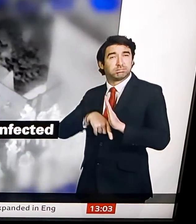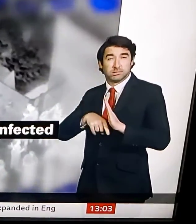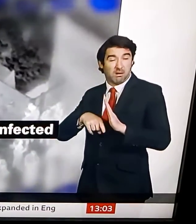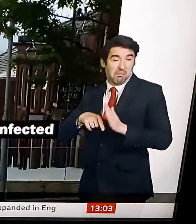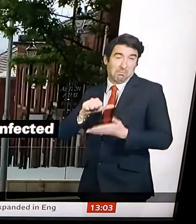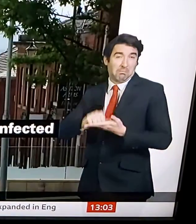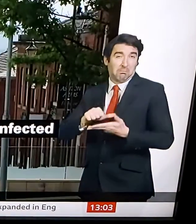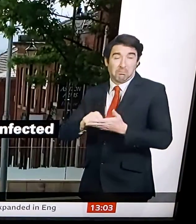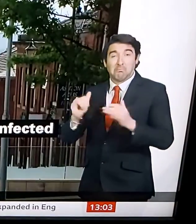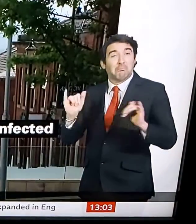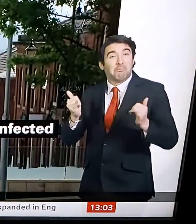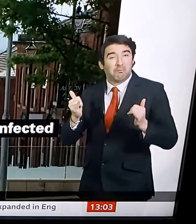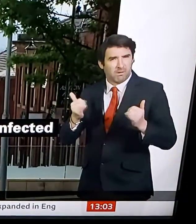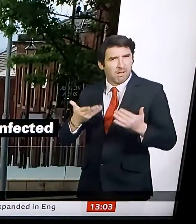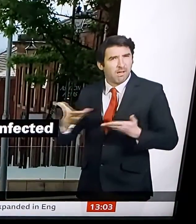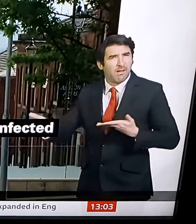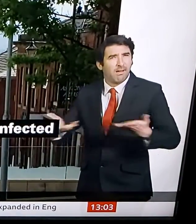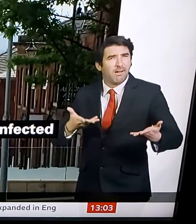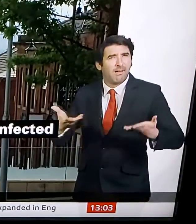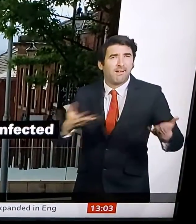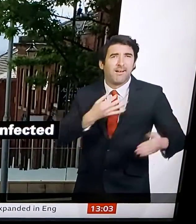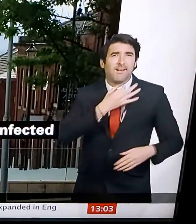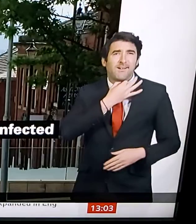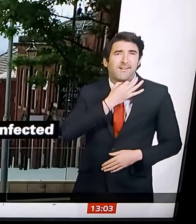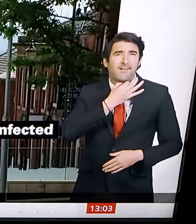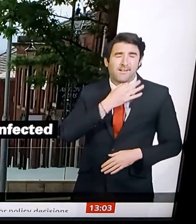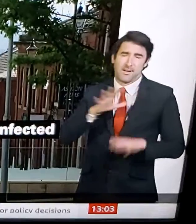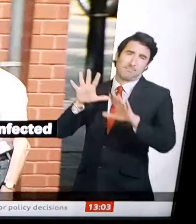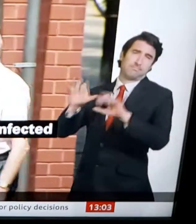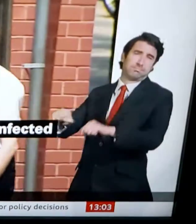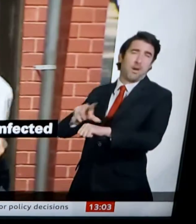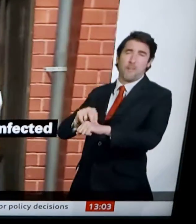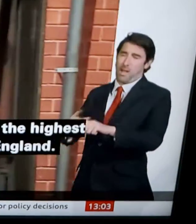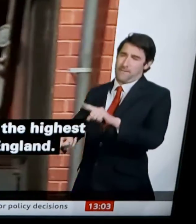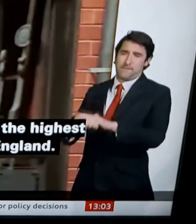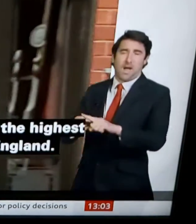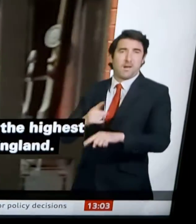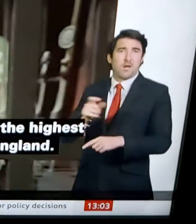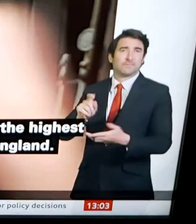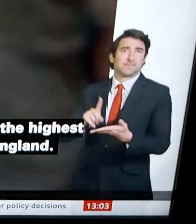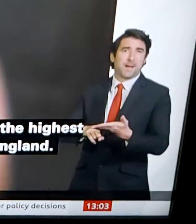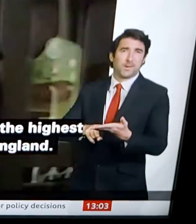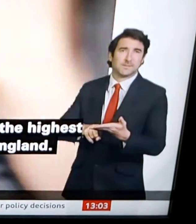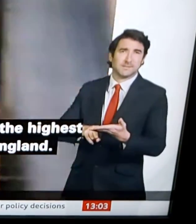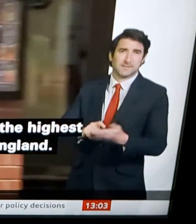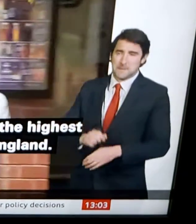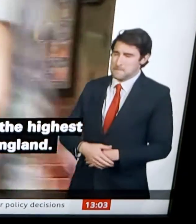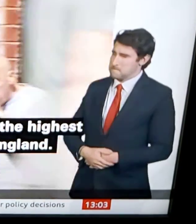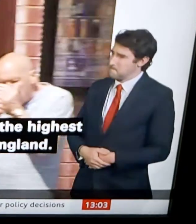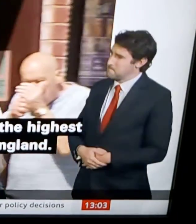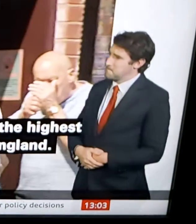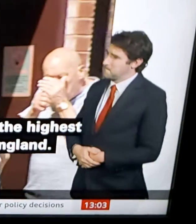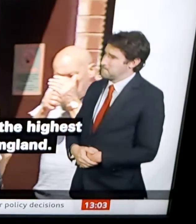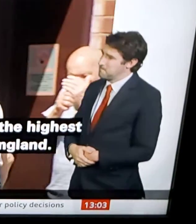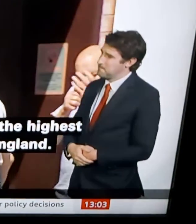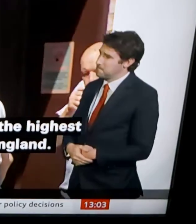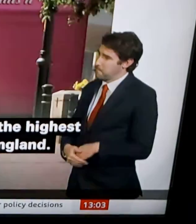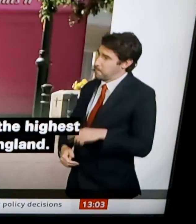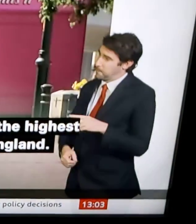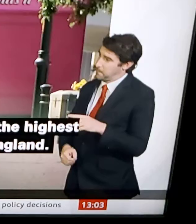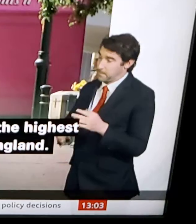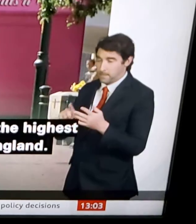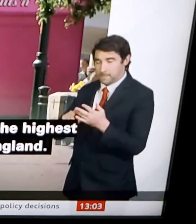others. Nearby Oldham has one of the highest rates of new infections in England. 225 cases